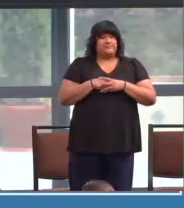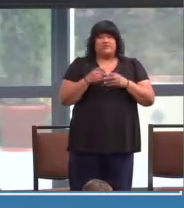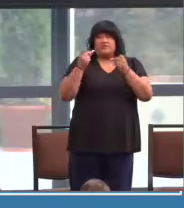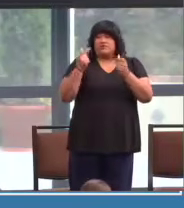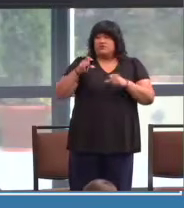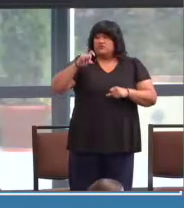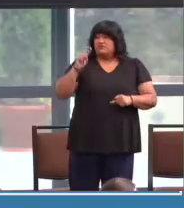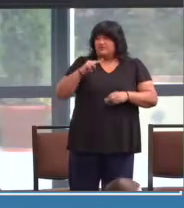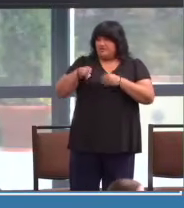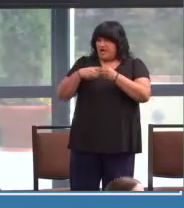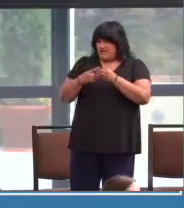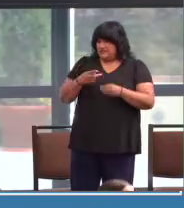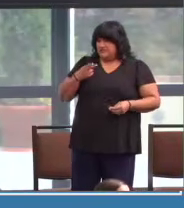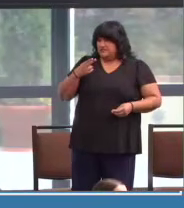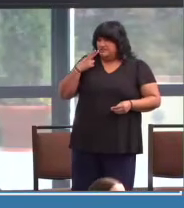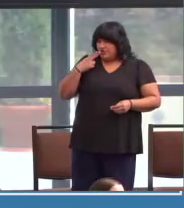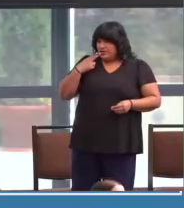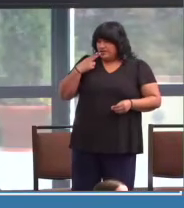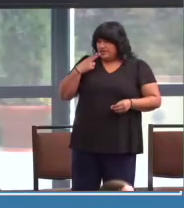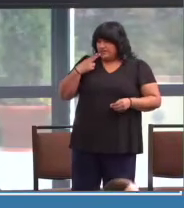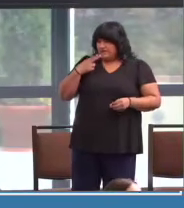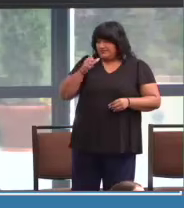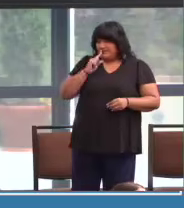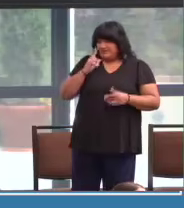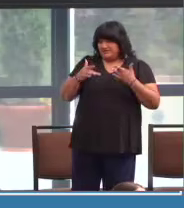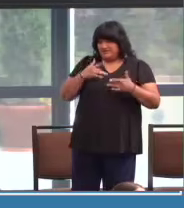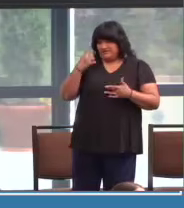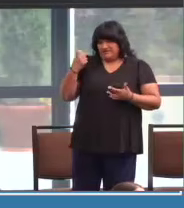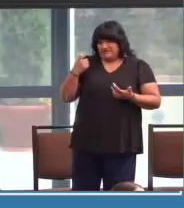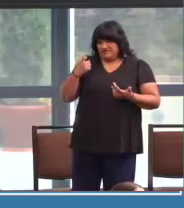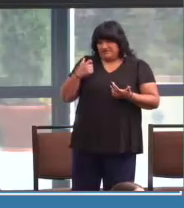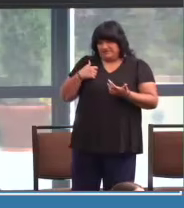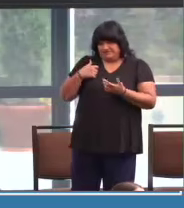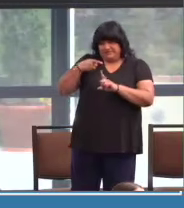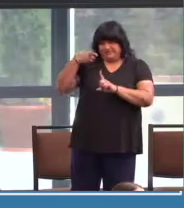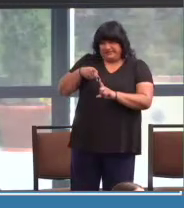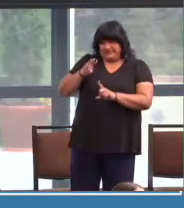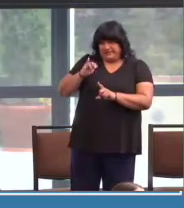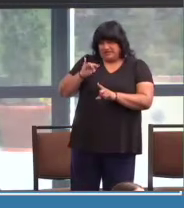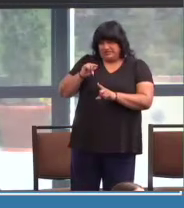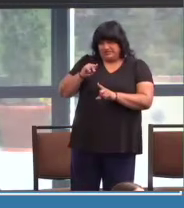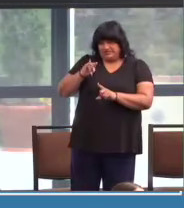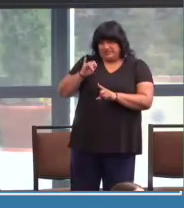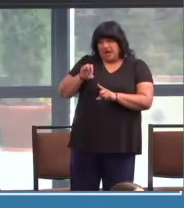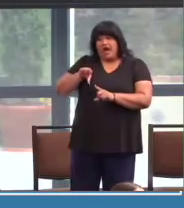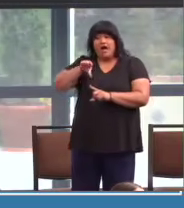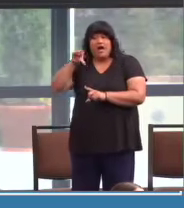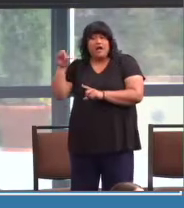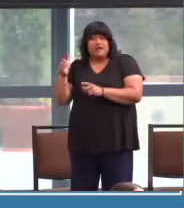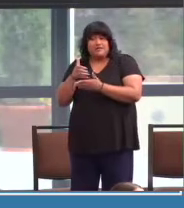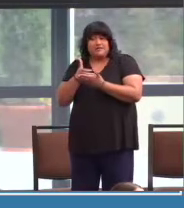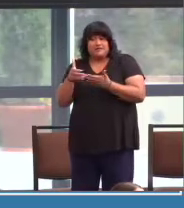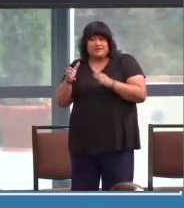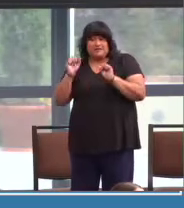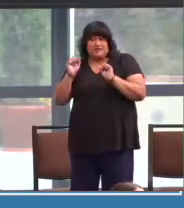Quick question about smoking. Not here to be excited about smoking, especially nicotine, but I am curious about, say, other things that can be